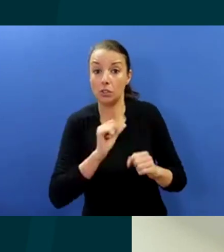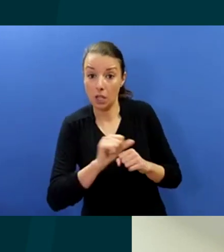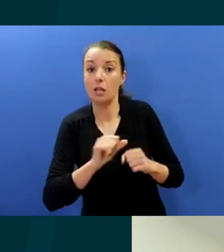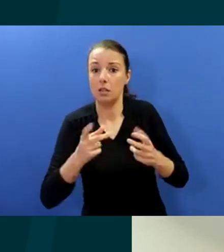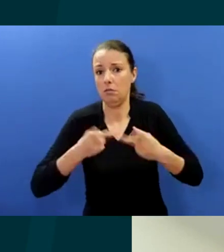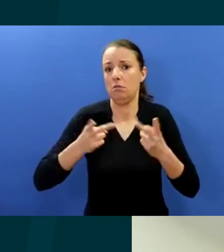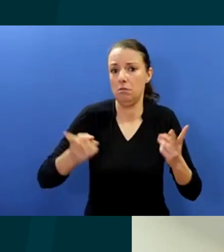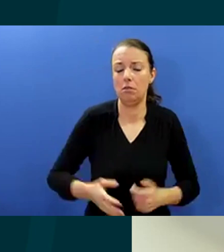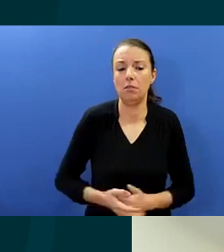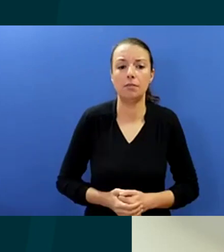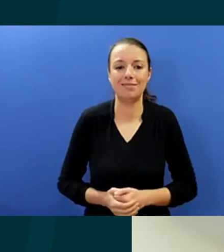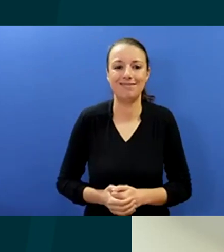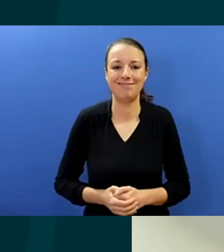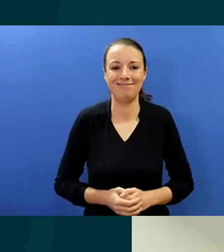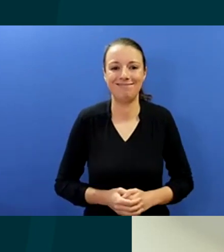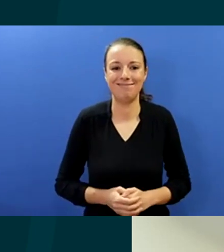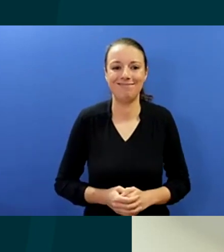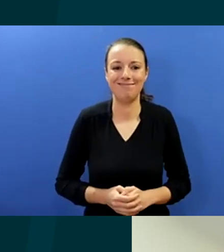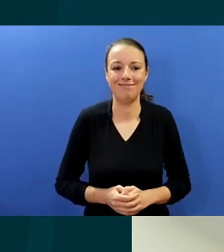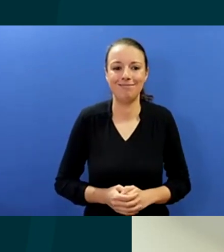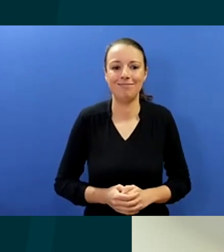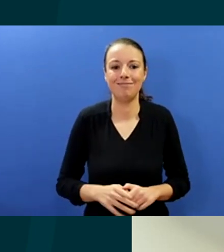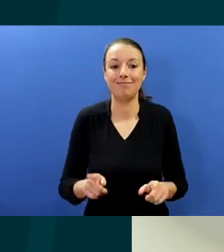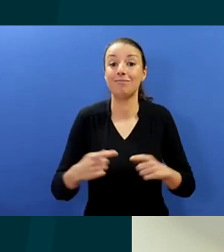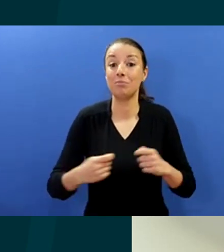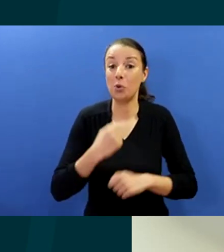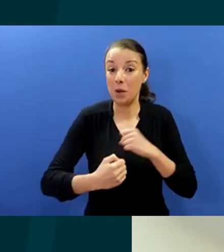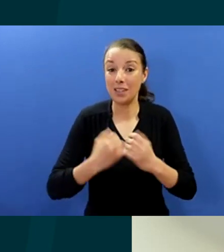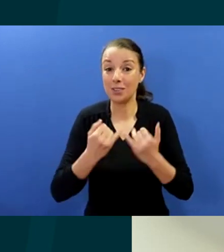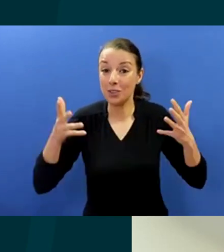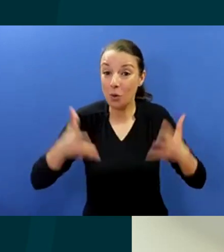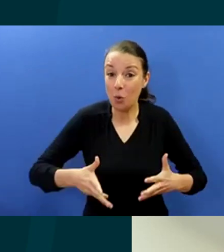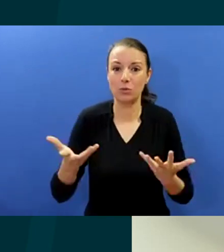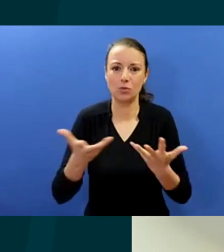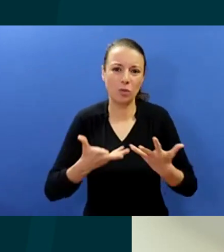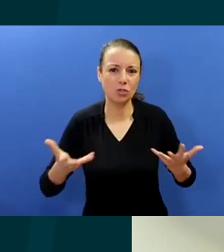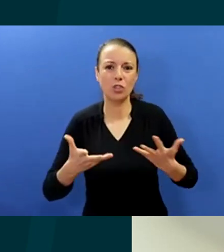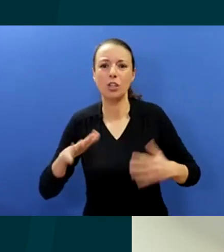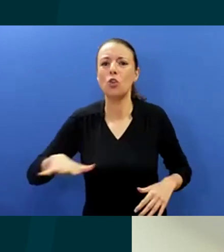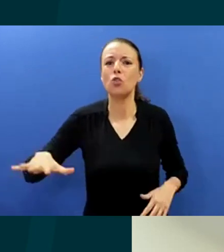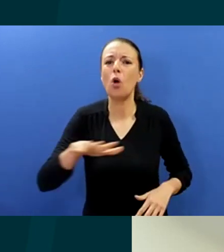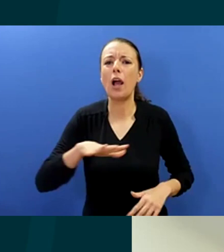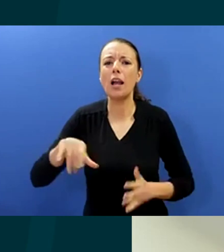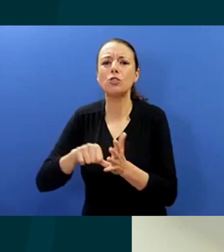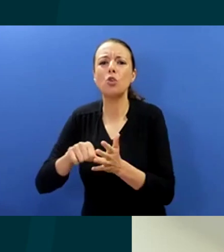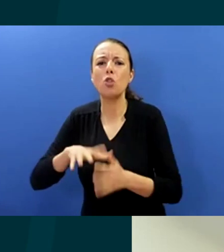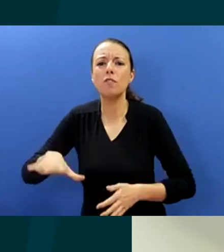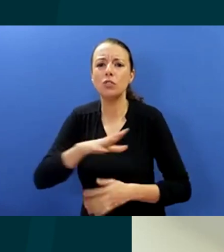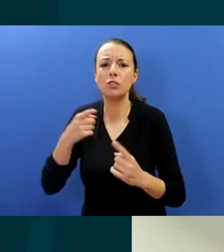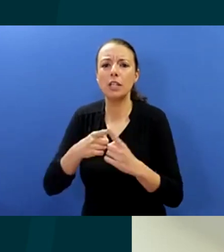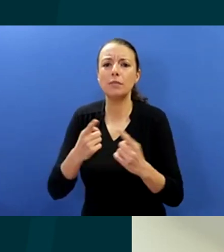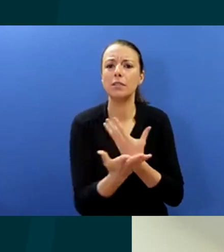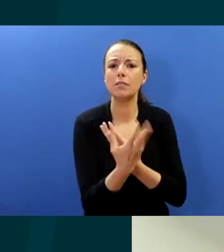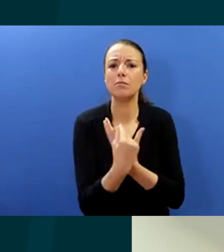and associations and clubs, etc., to promote the participation to such citizen assembly. Then we have